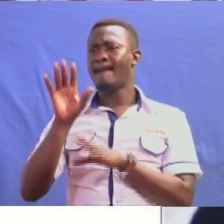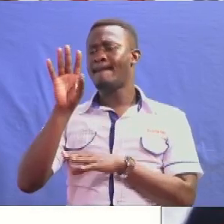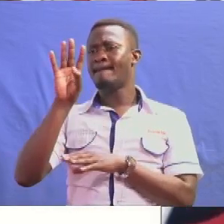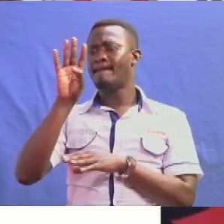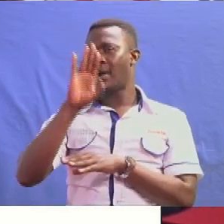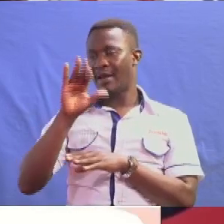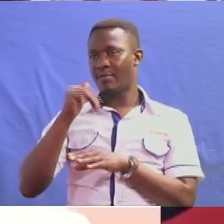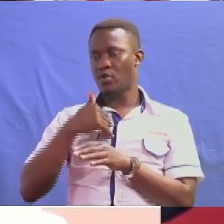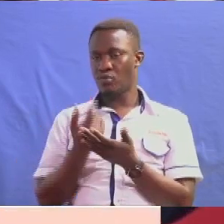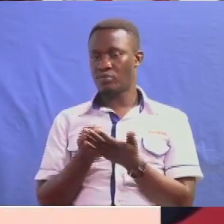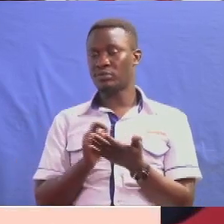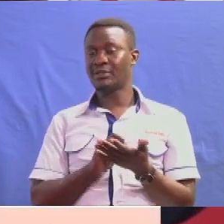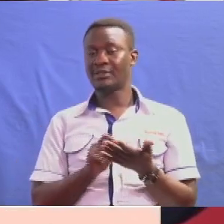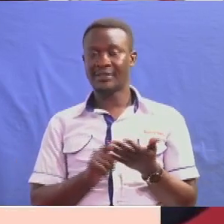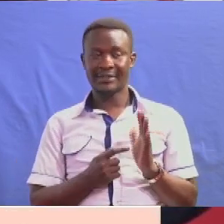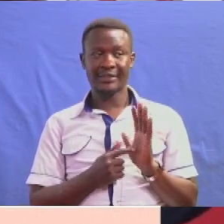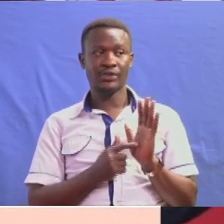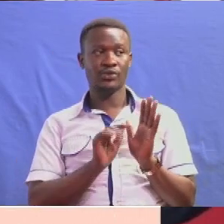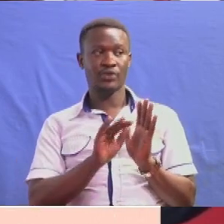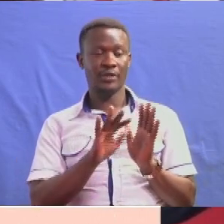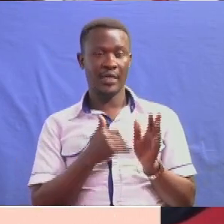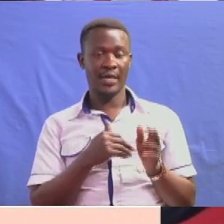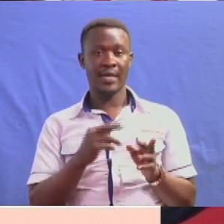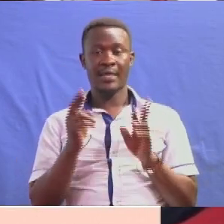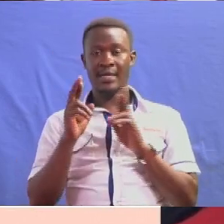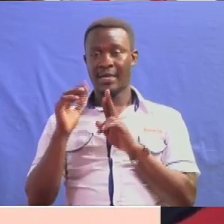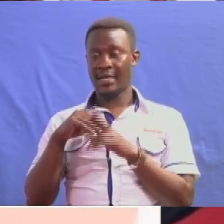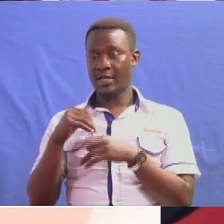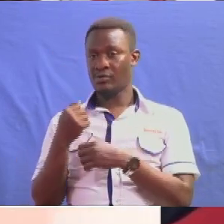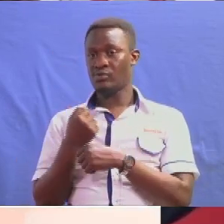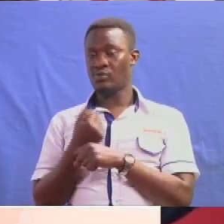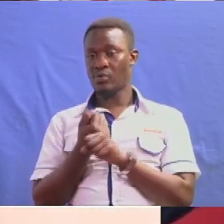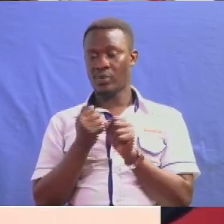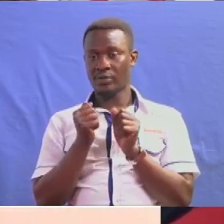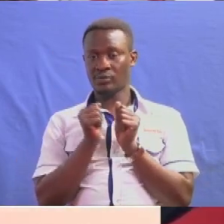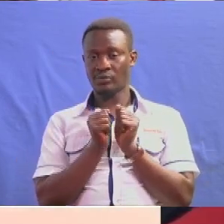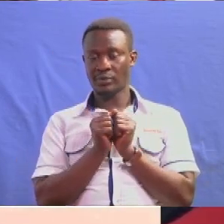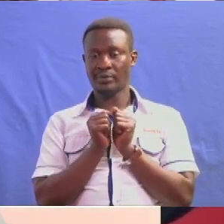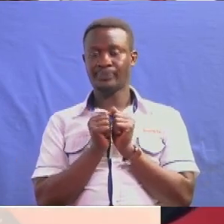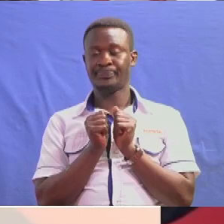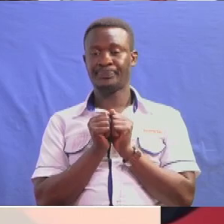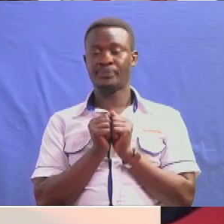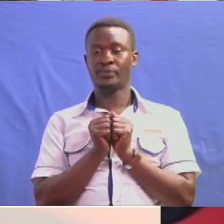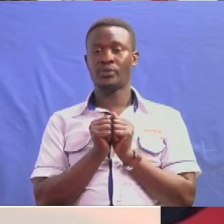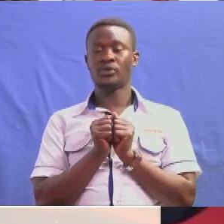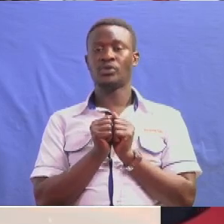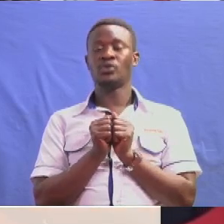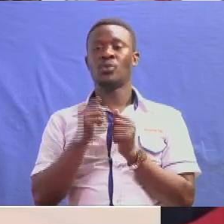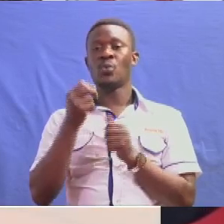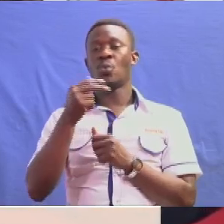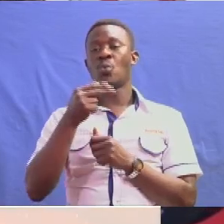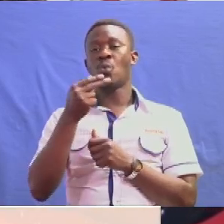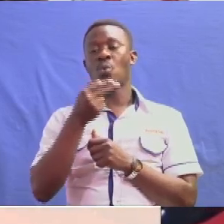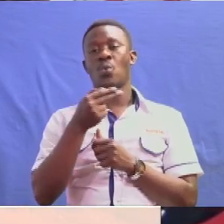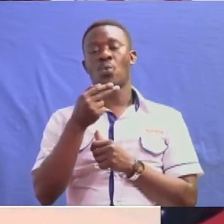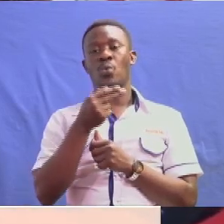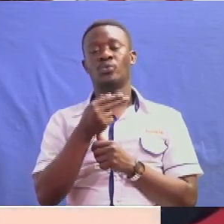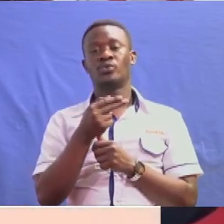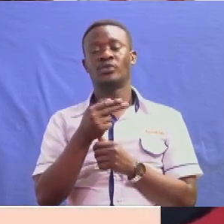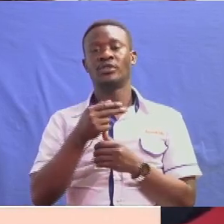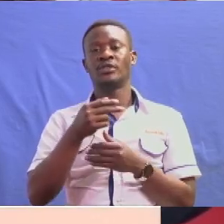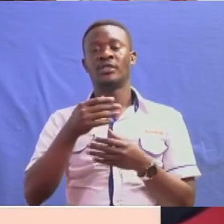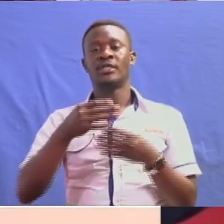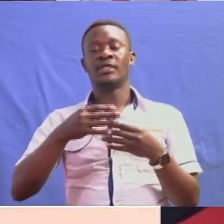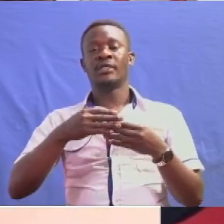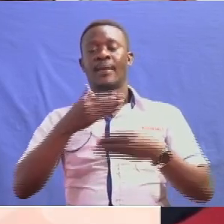written indicating their willingness to collaborate with the Huduma in construction